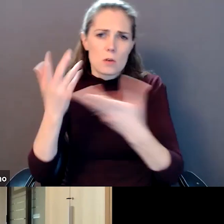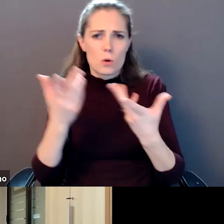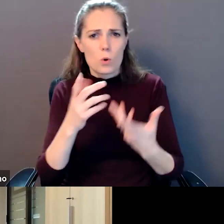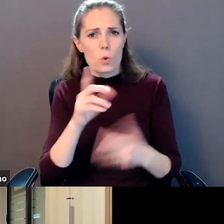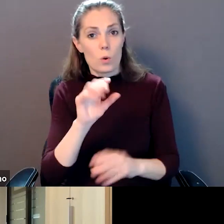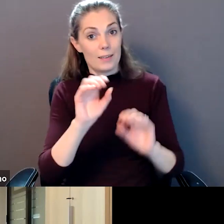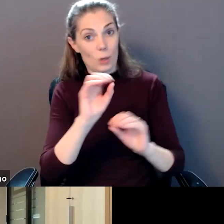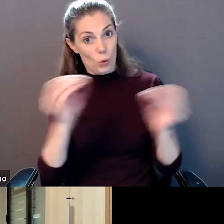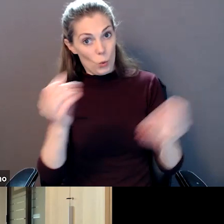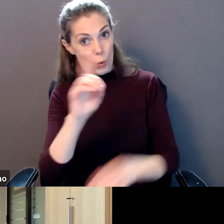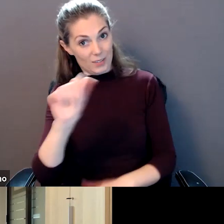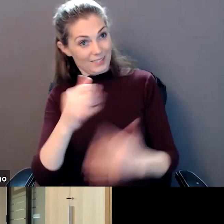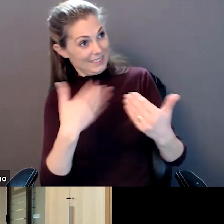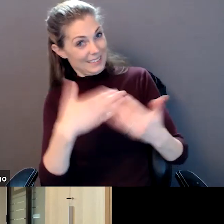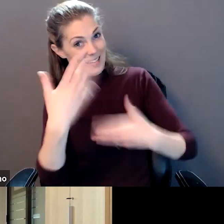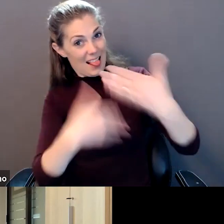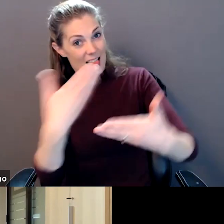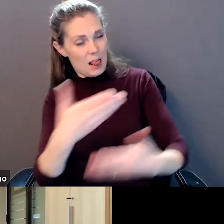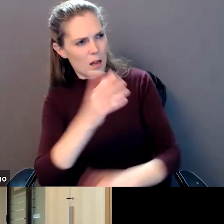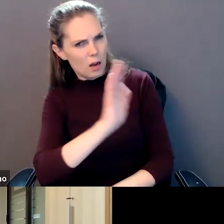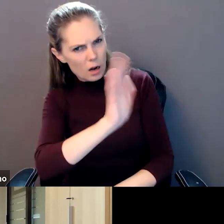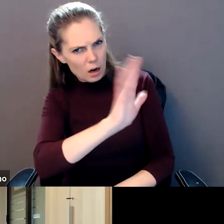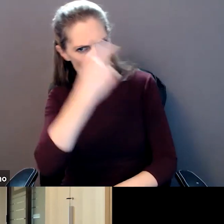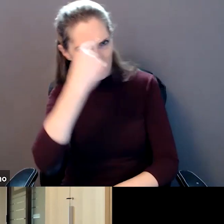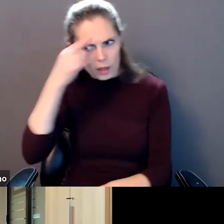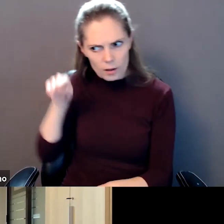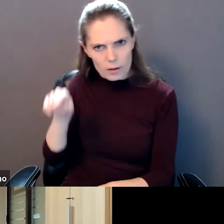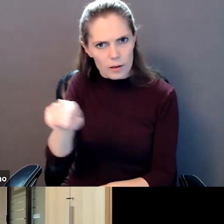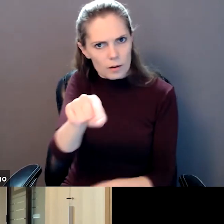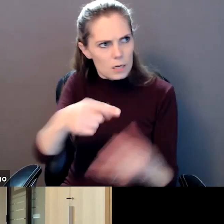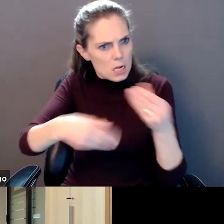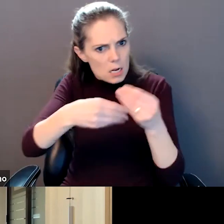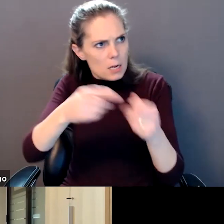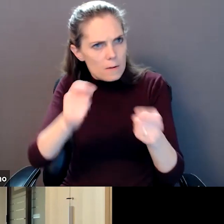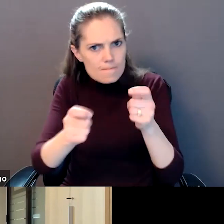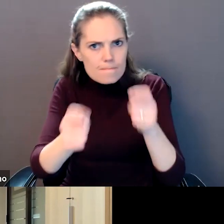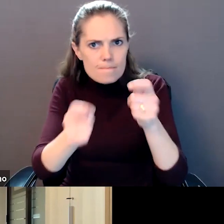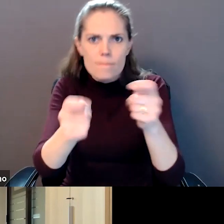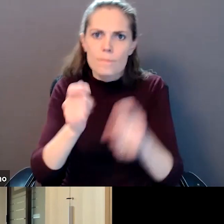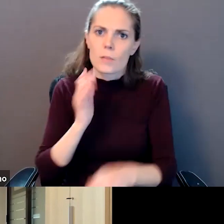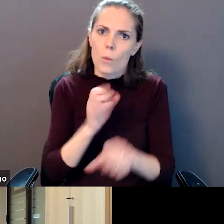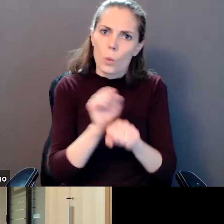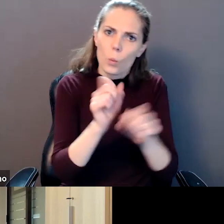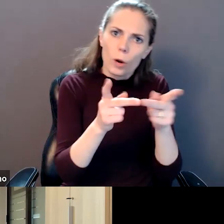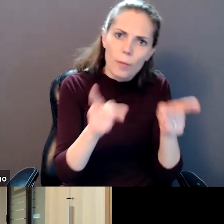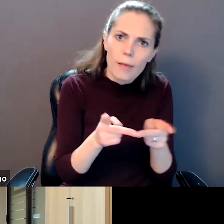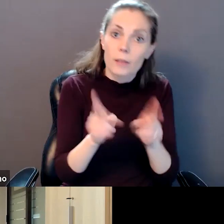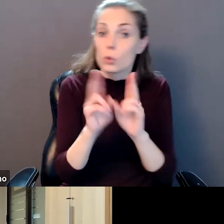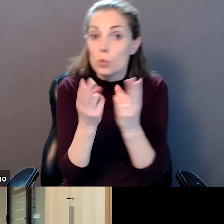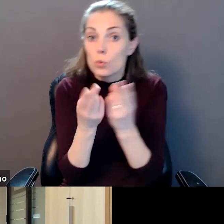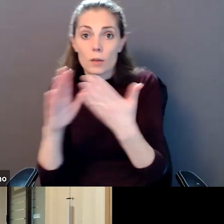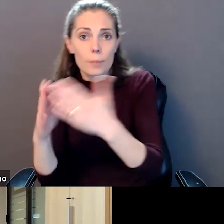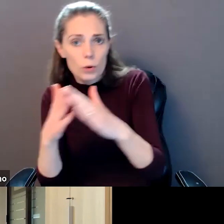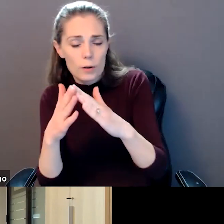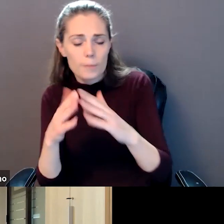agenda. And as well to strive to end injustices faced by workers with disabilities in our workplaces, our unions, and communities. And because labor